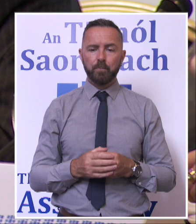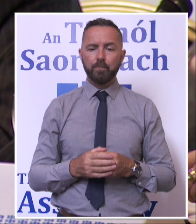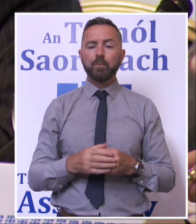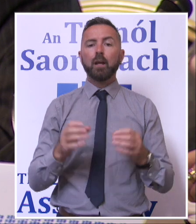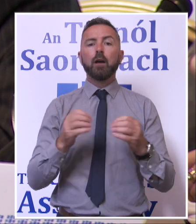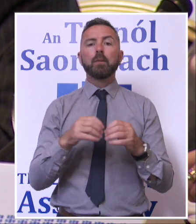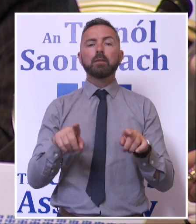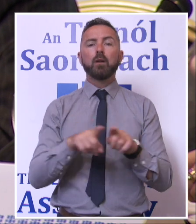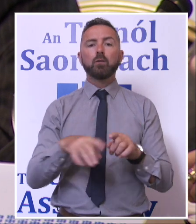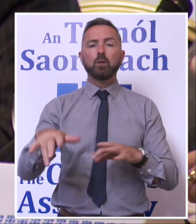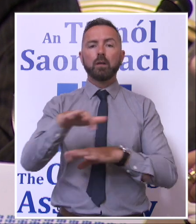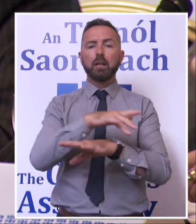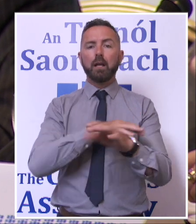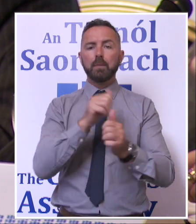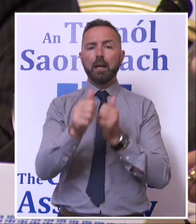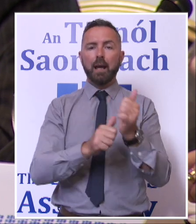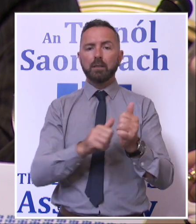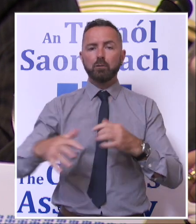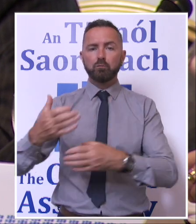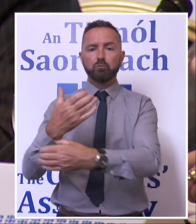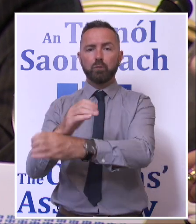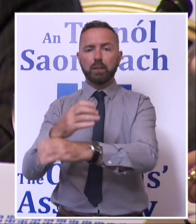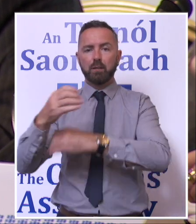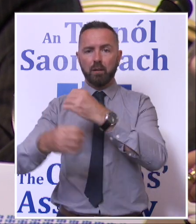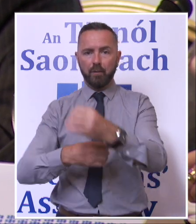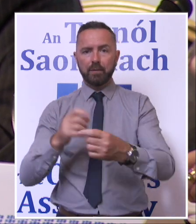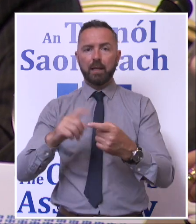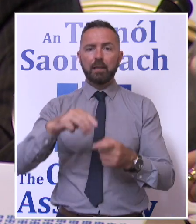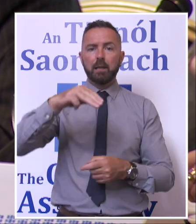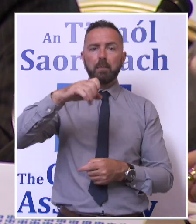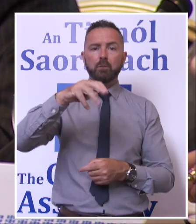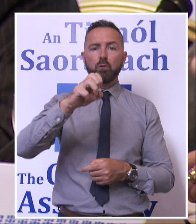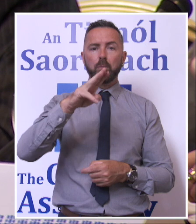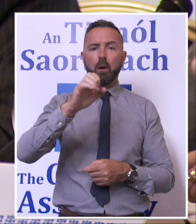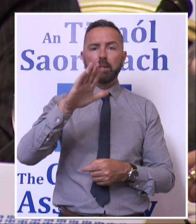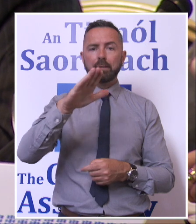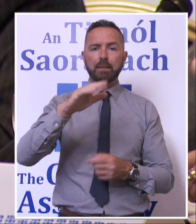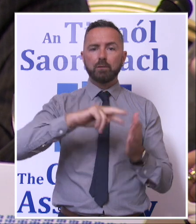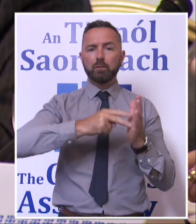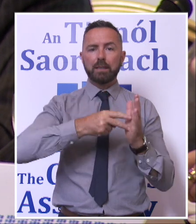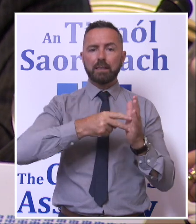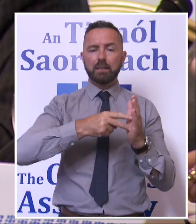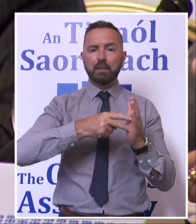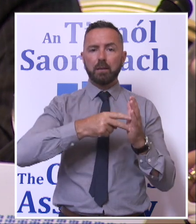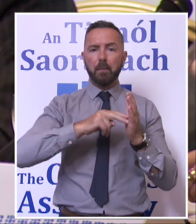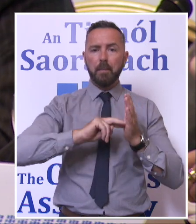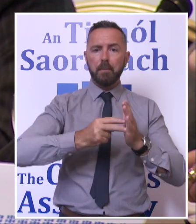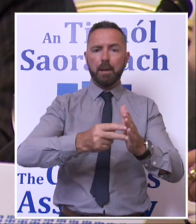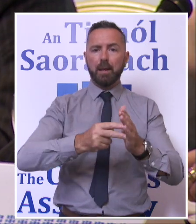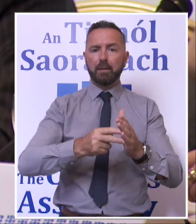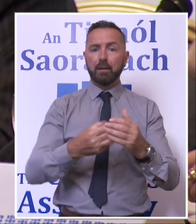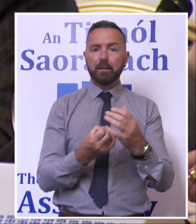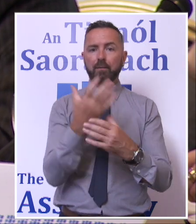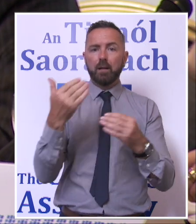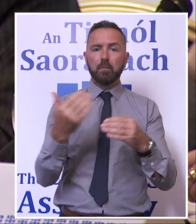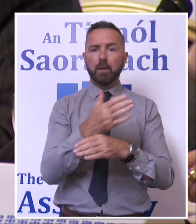Action Regional Office, and then there's something called the Metropolitan Area Strategic Plan, which is developed by the Eastern Midland